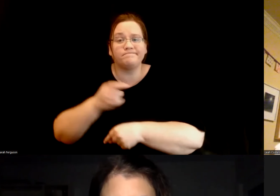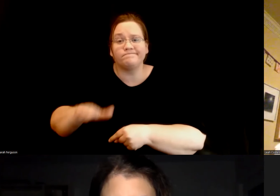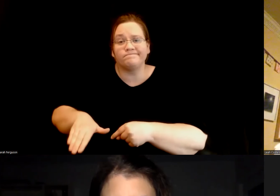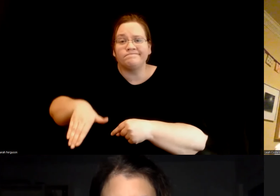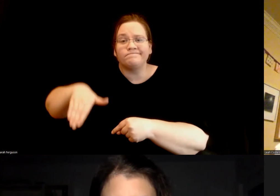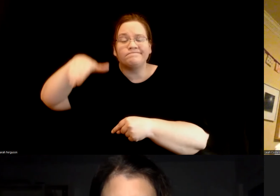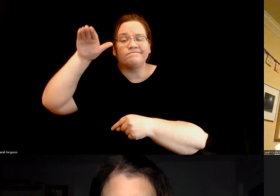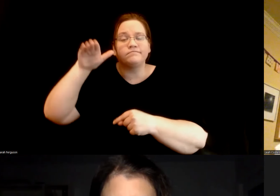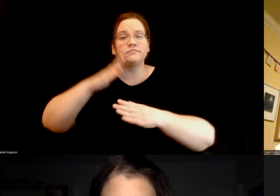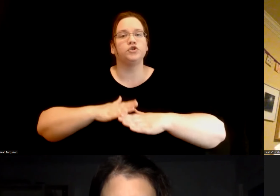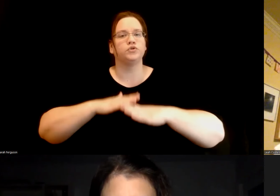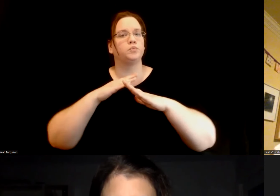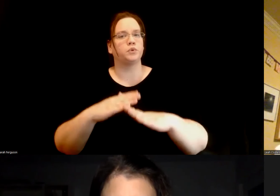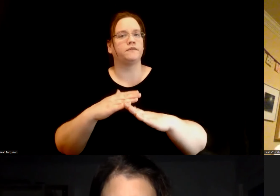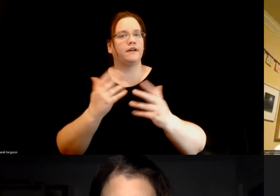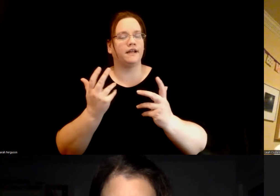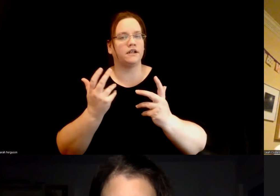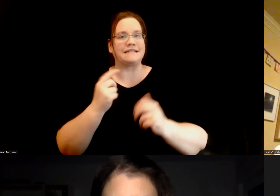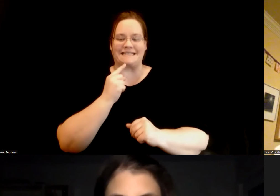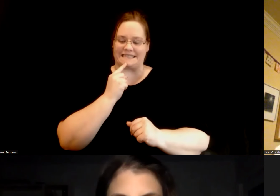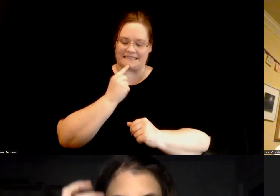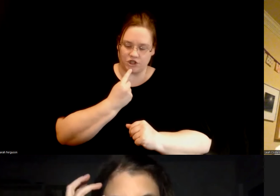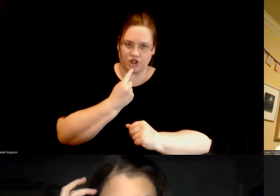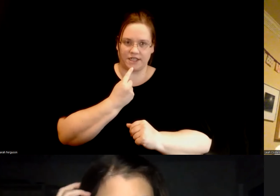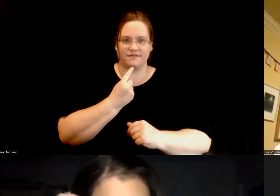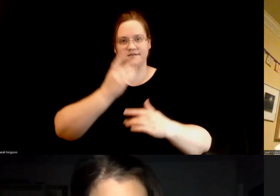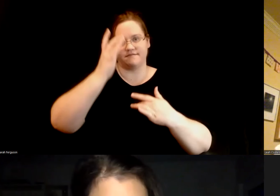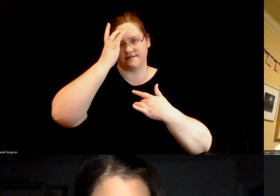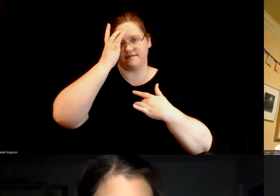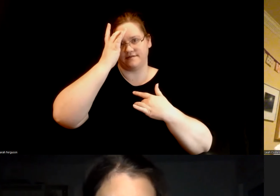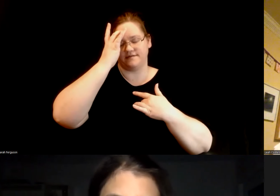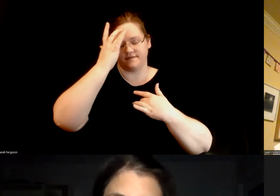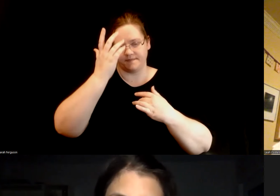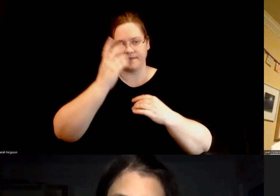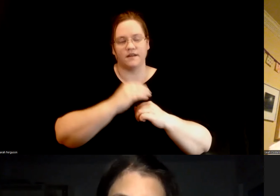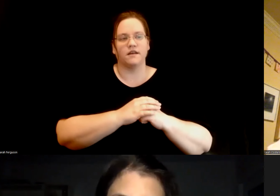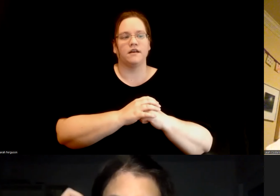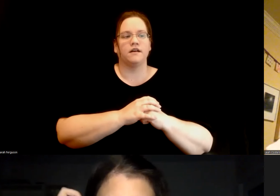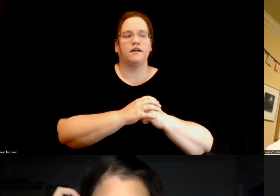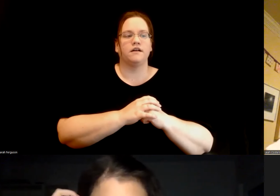to prevent serious disease.